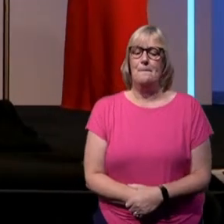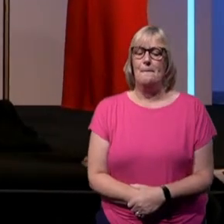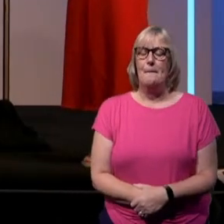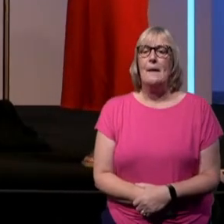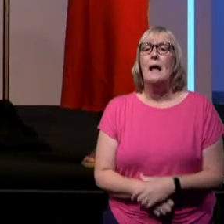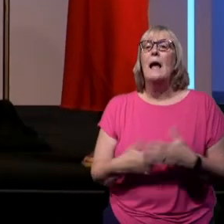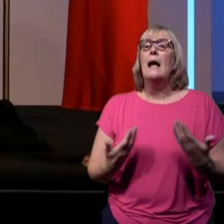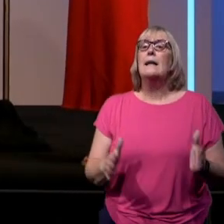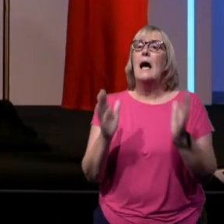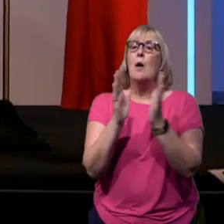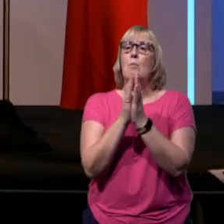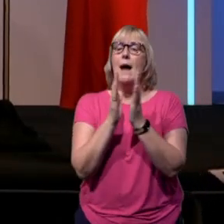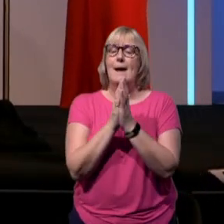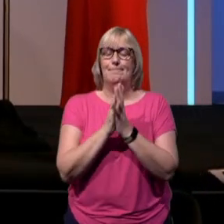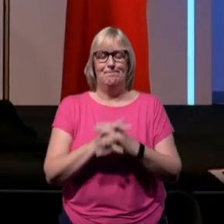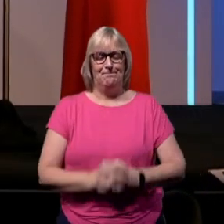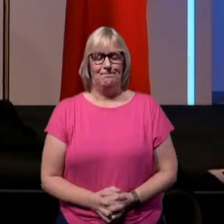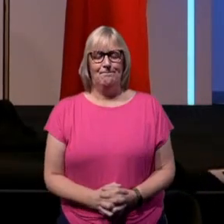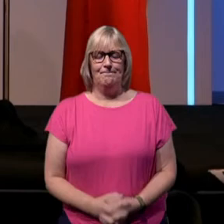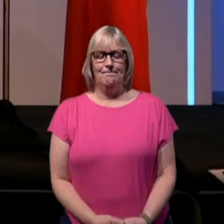as we open up God's word.